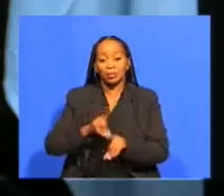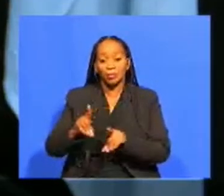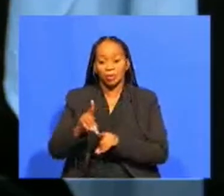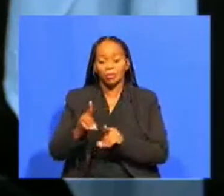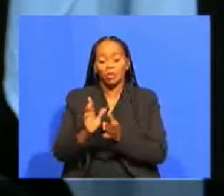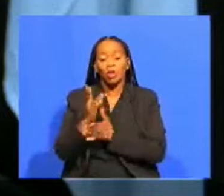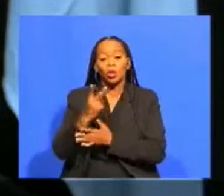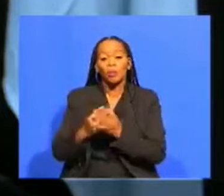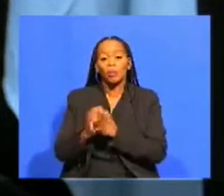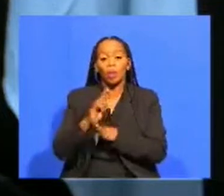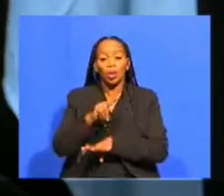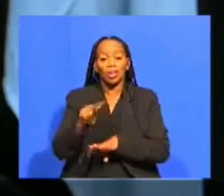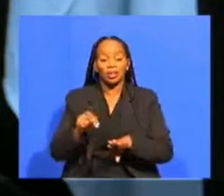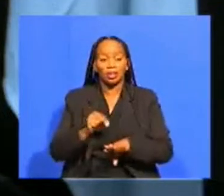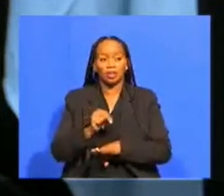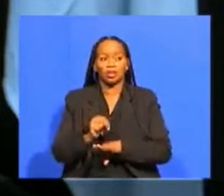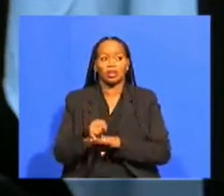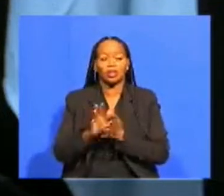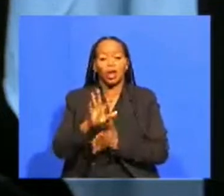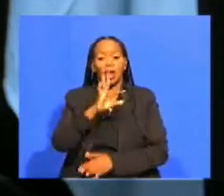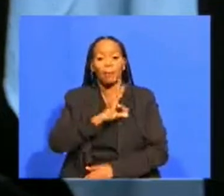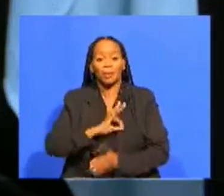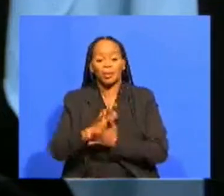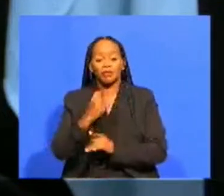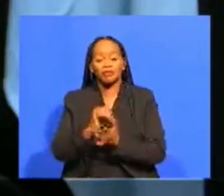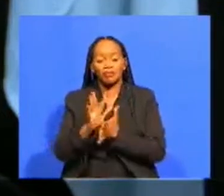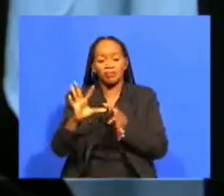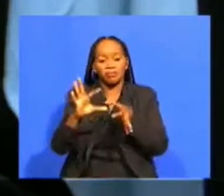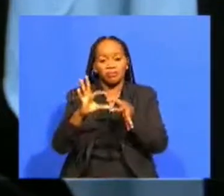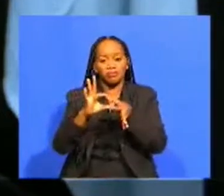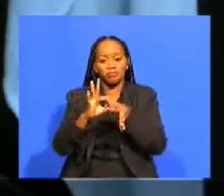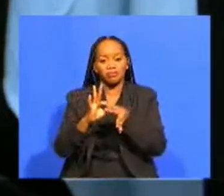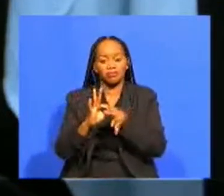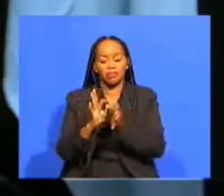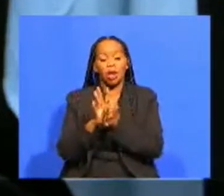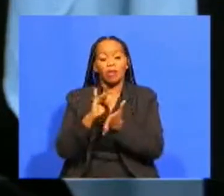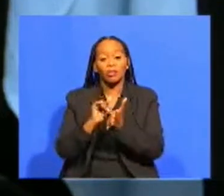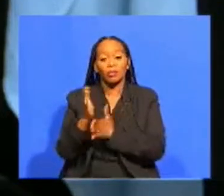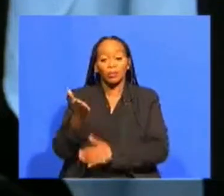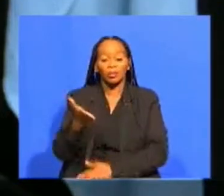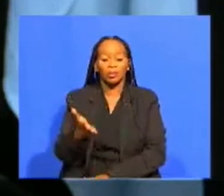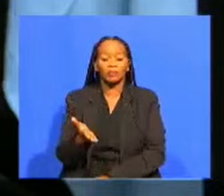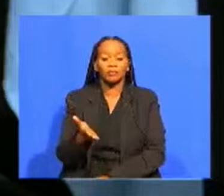nations benefit from the collaboration that we are here